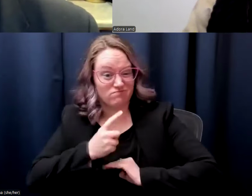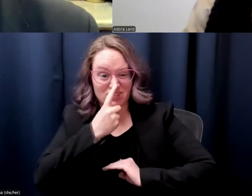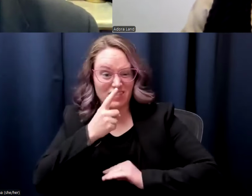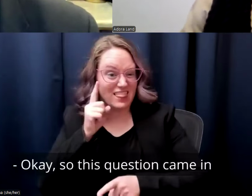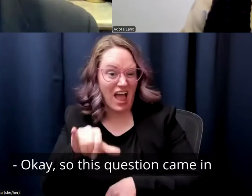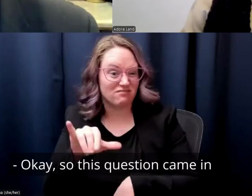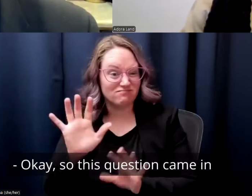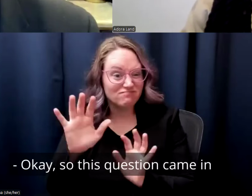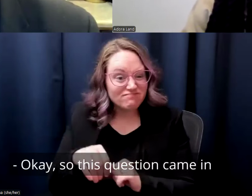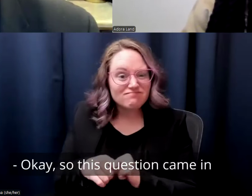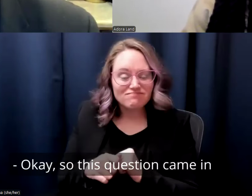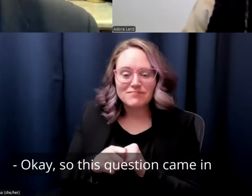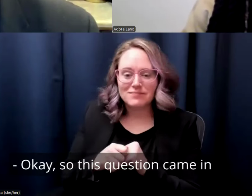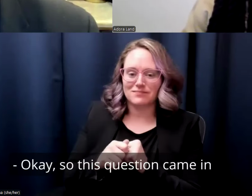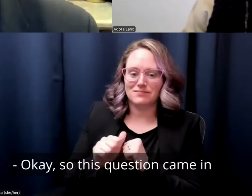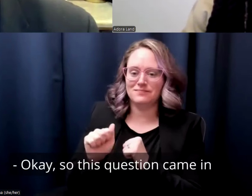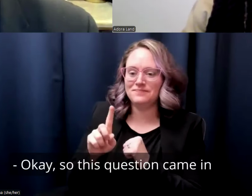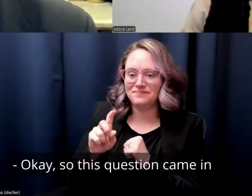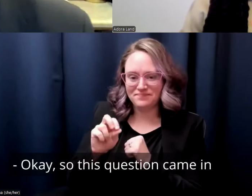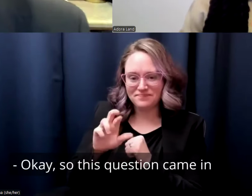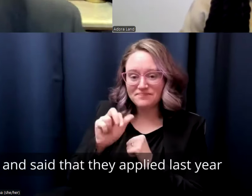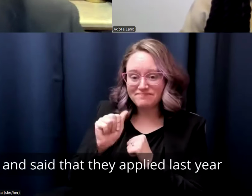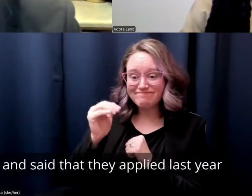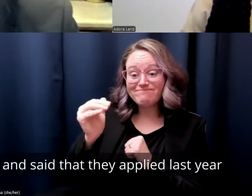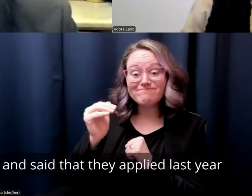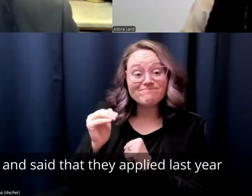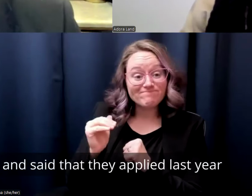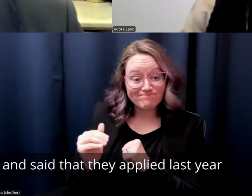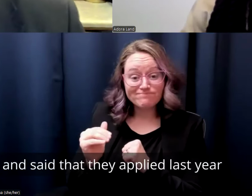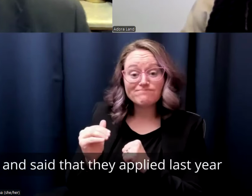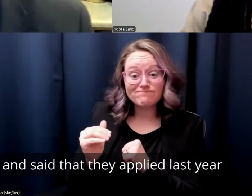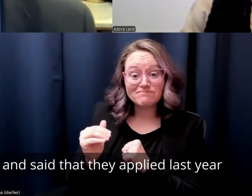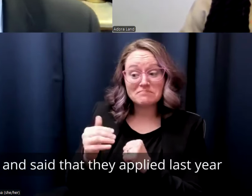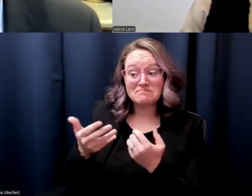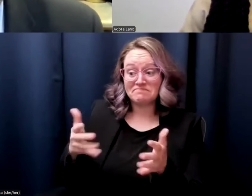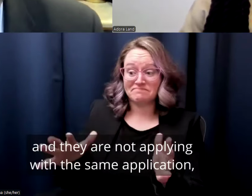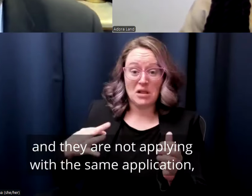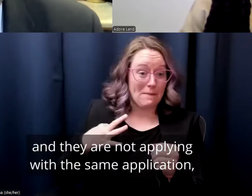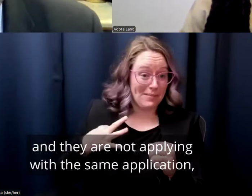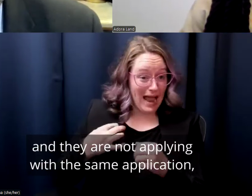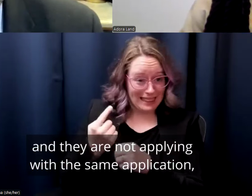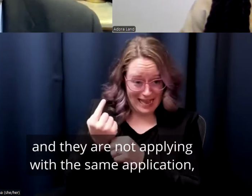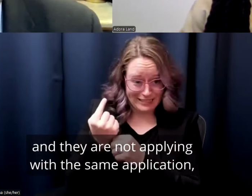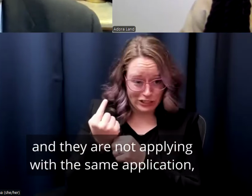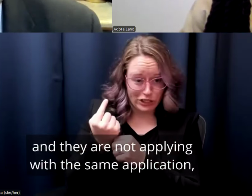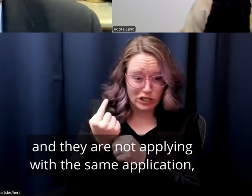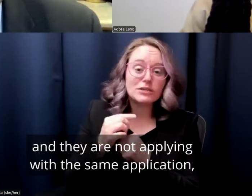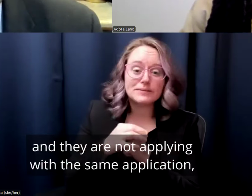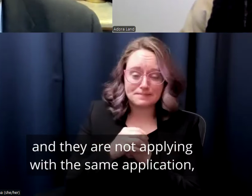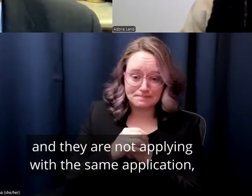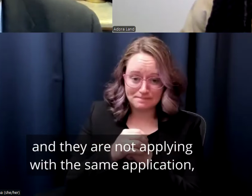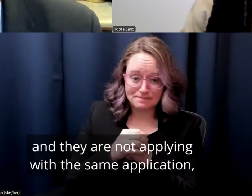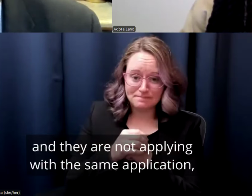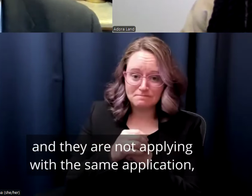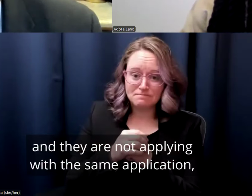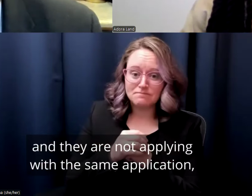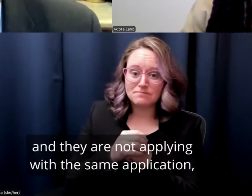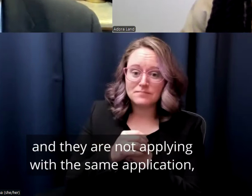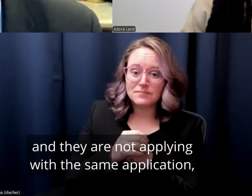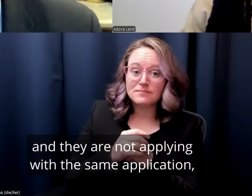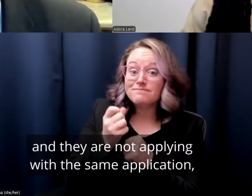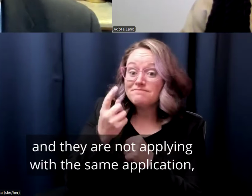Okay. So this question came in and said that they applied last year and they are not applying with the